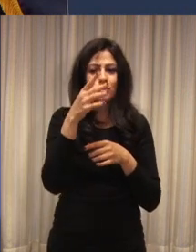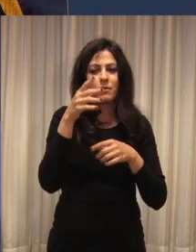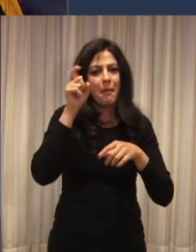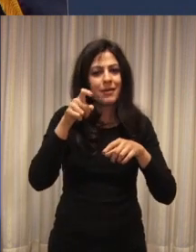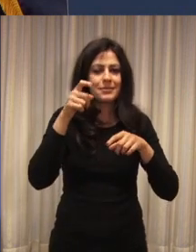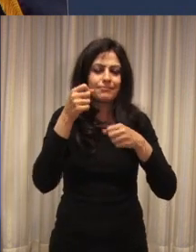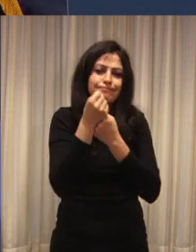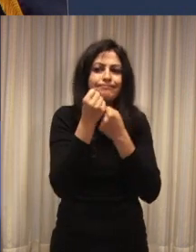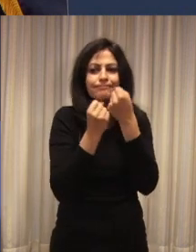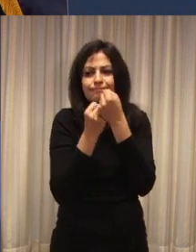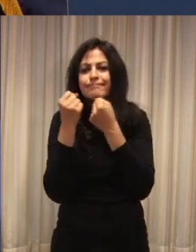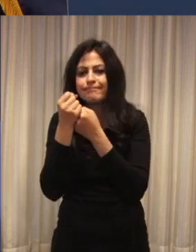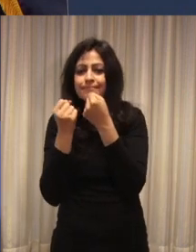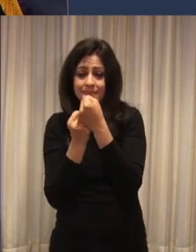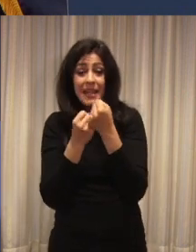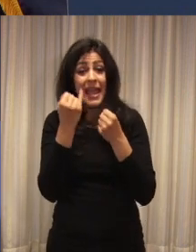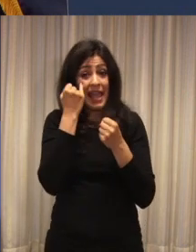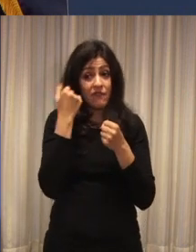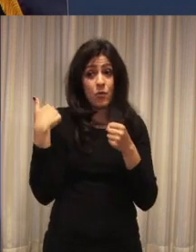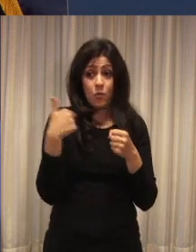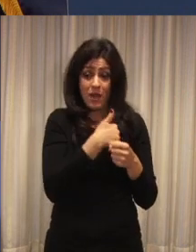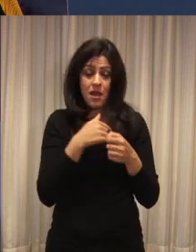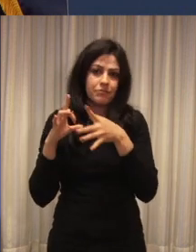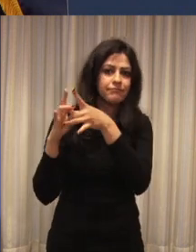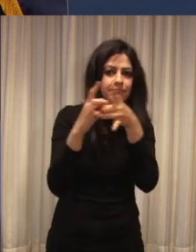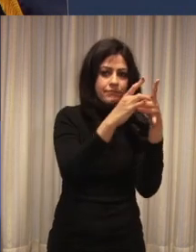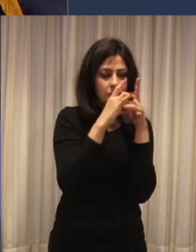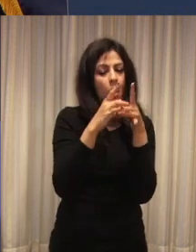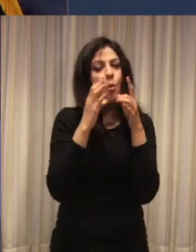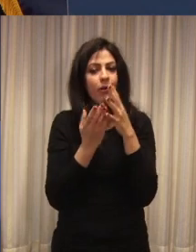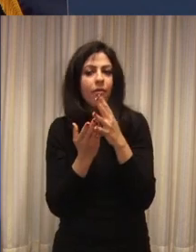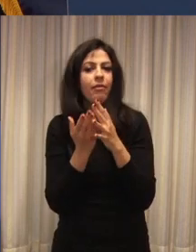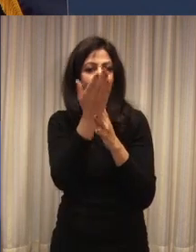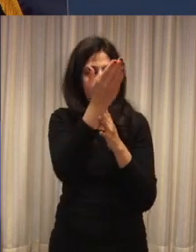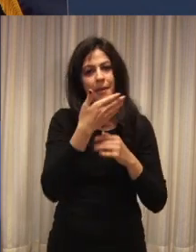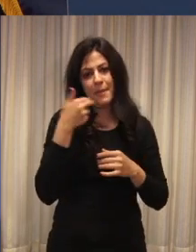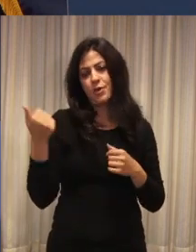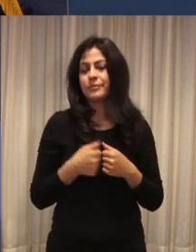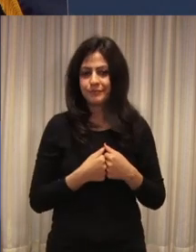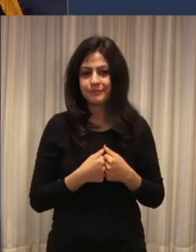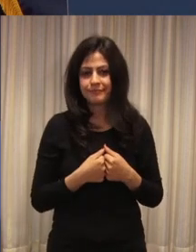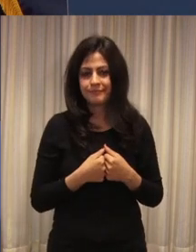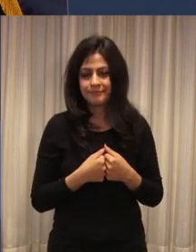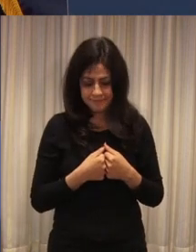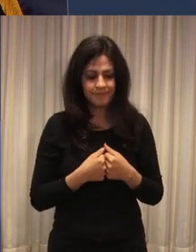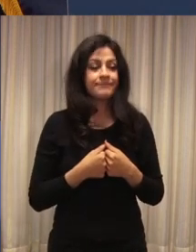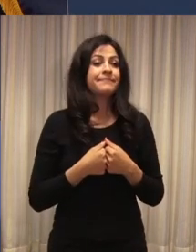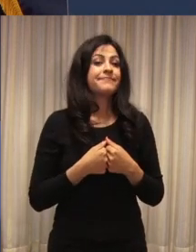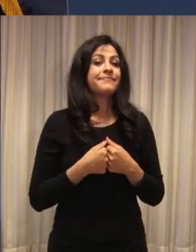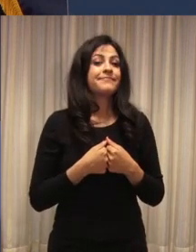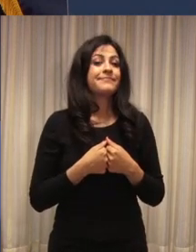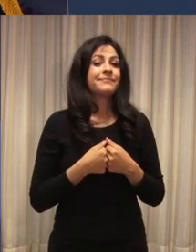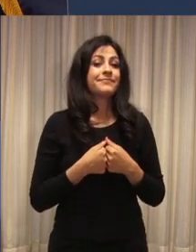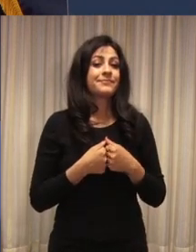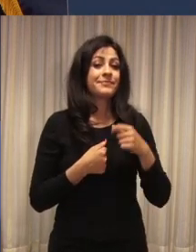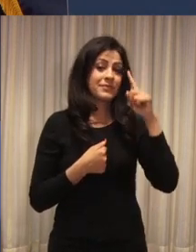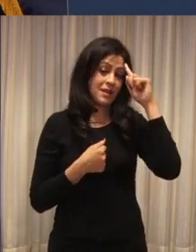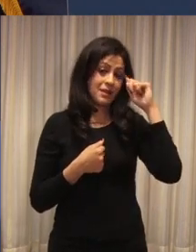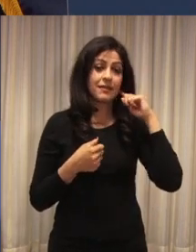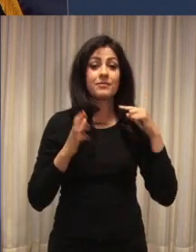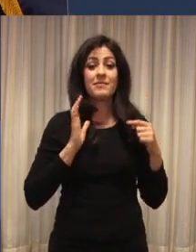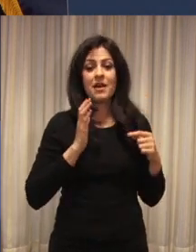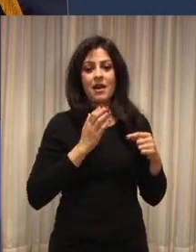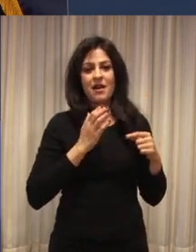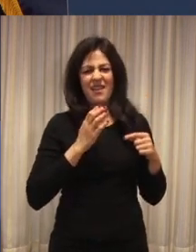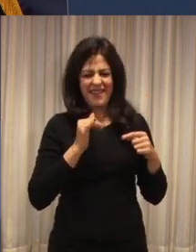in a better way if we bring that resilience mentality to what we do. On that note, our